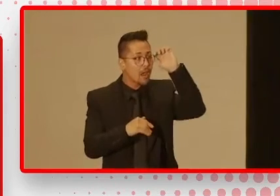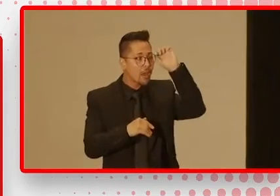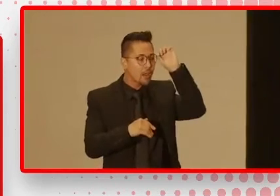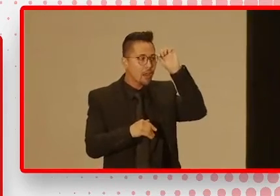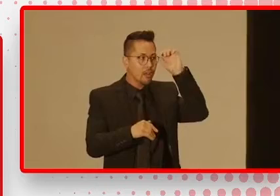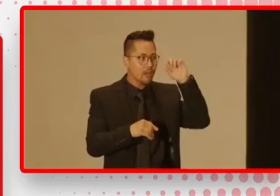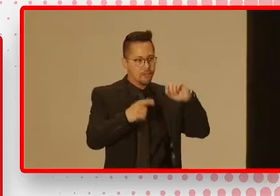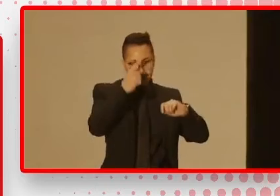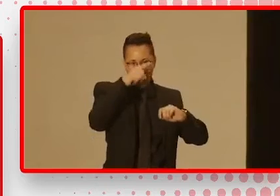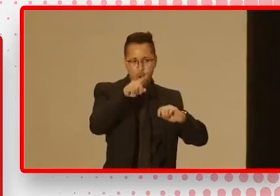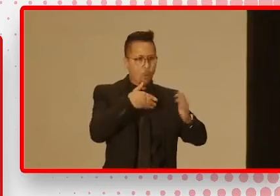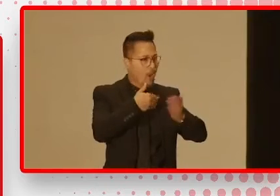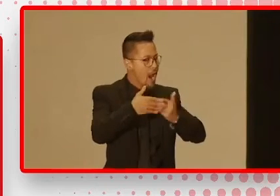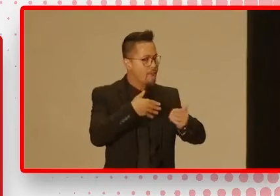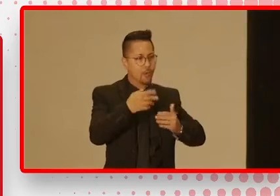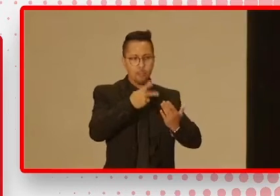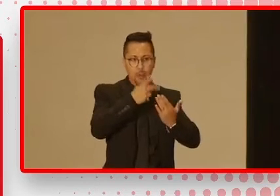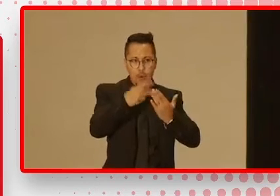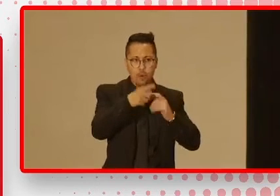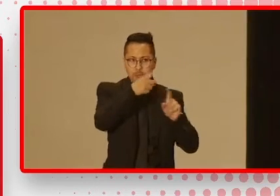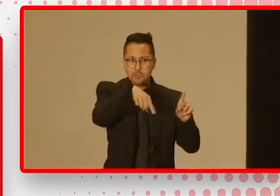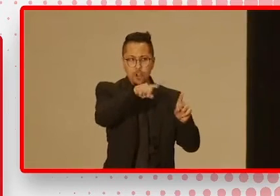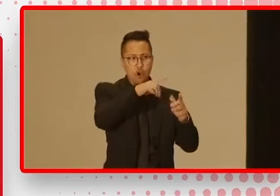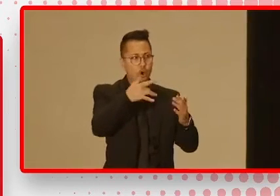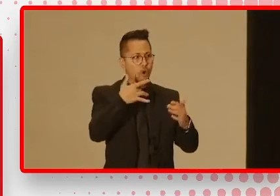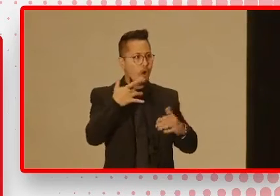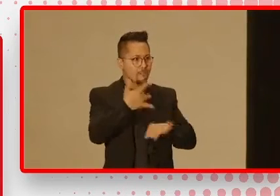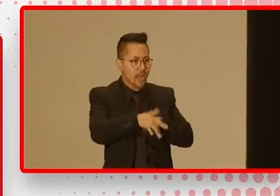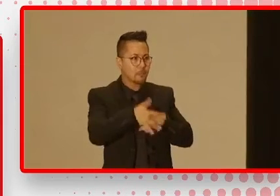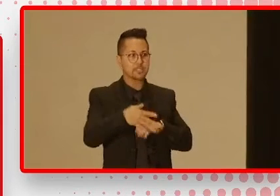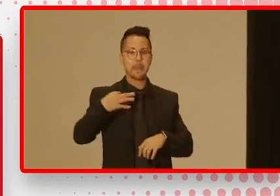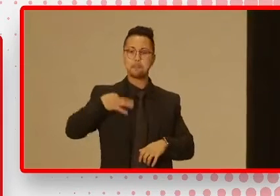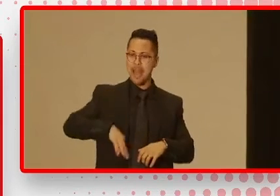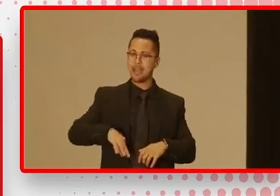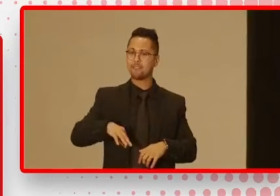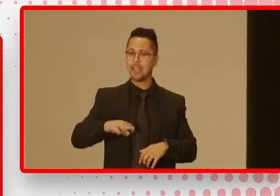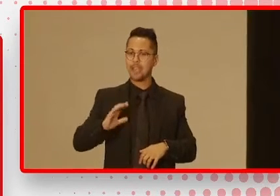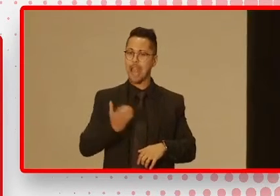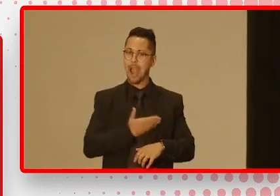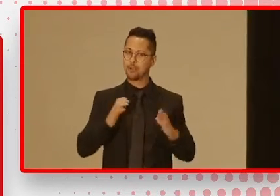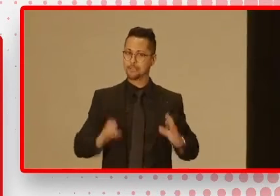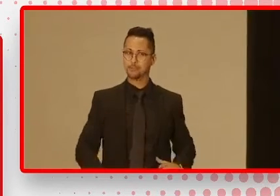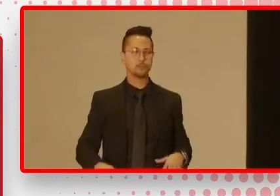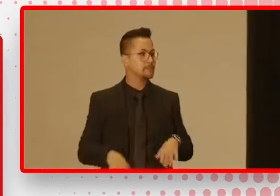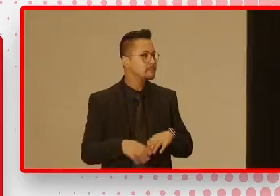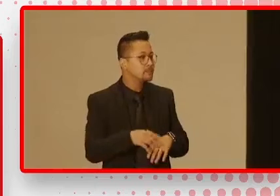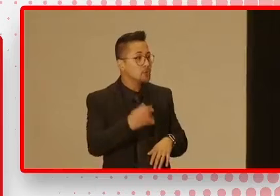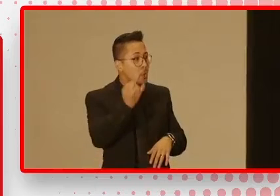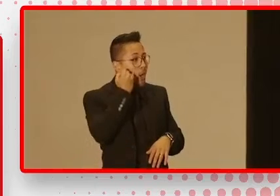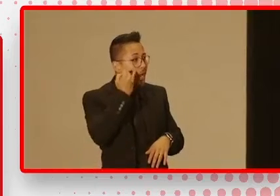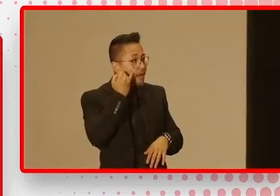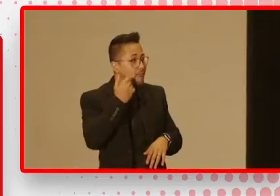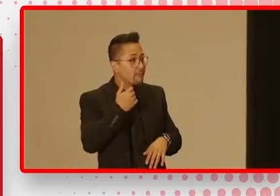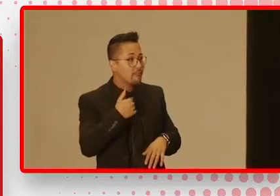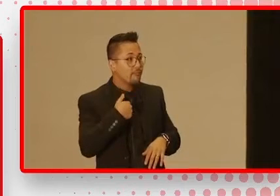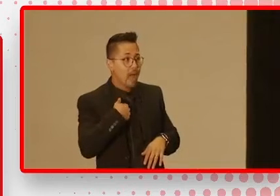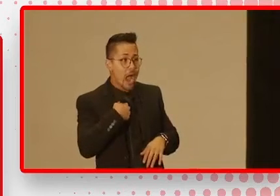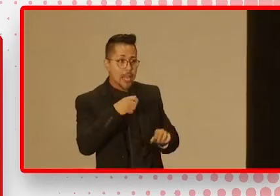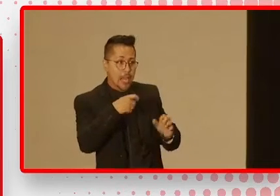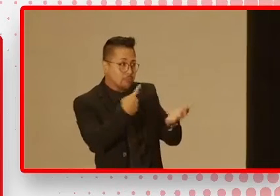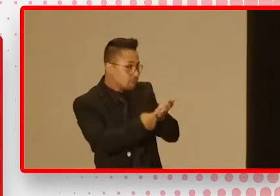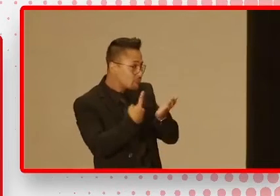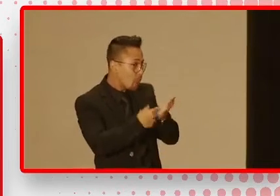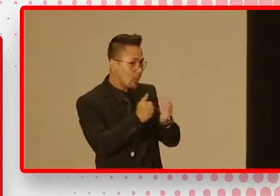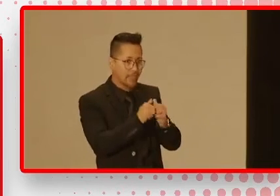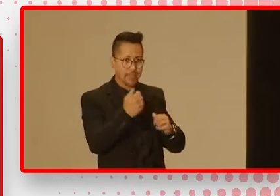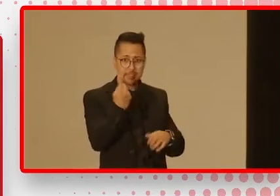whatever programs are available to benefit the people that we serve. So if I can speak or leave some information with one of